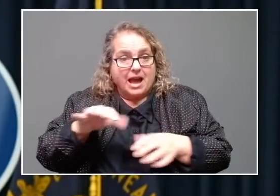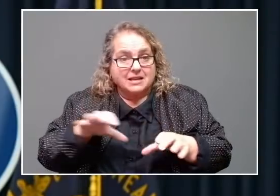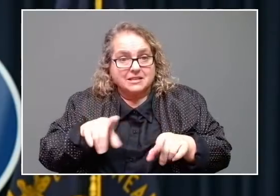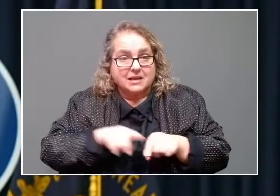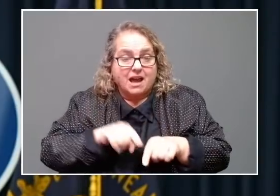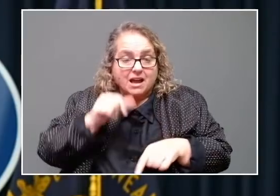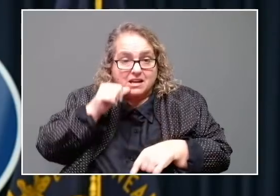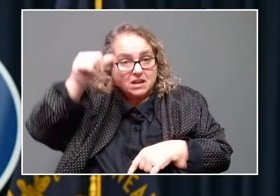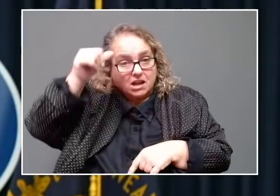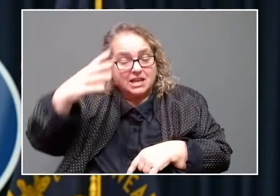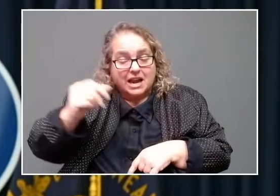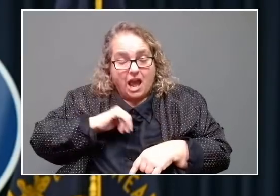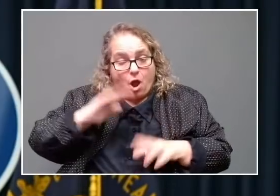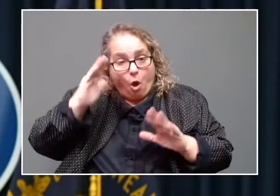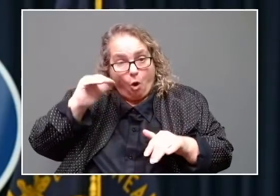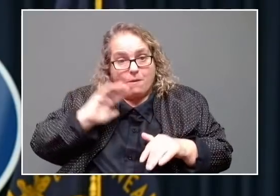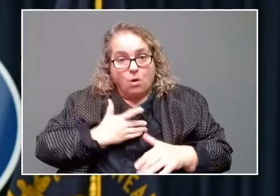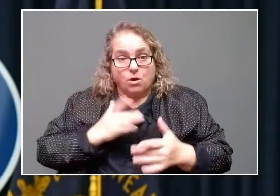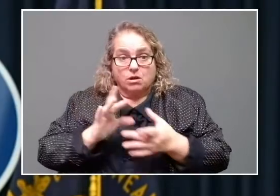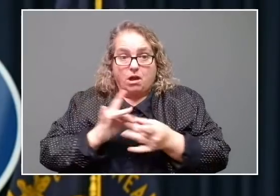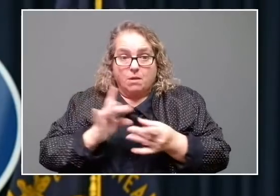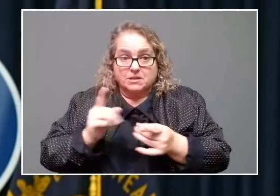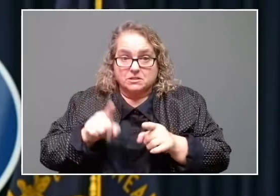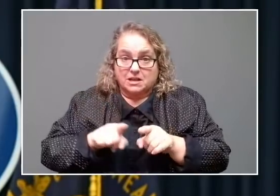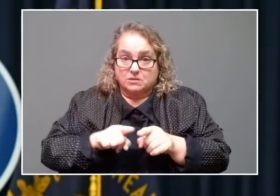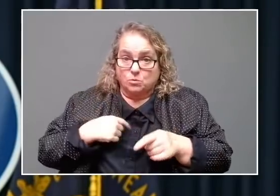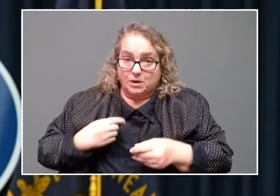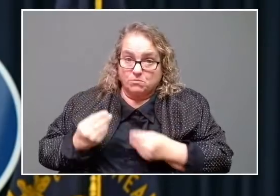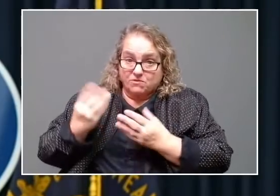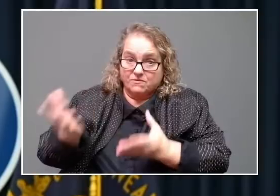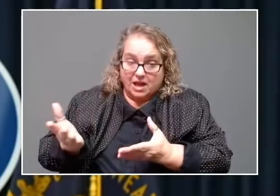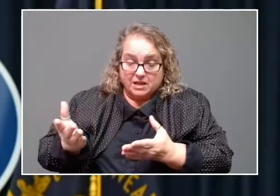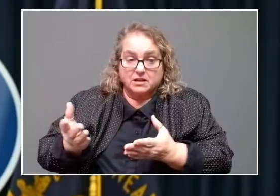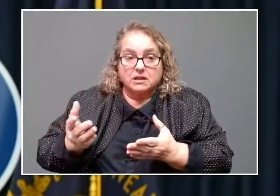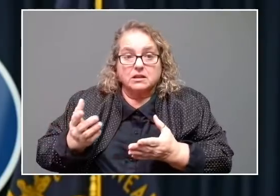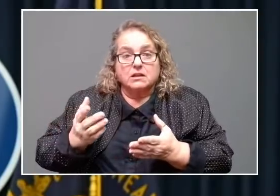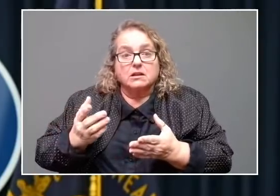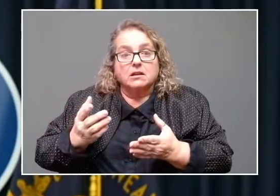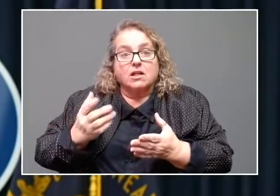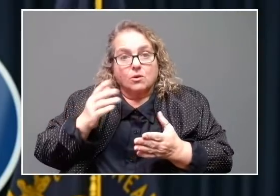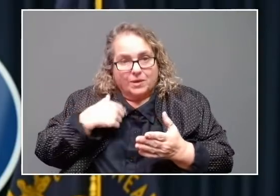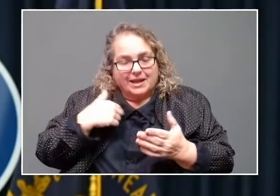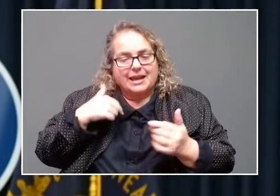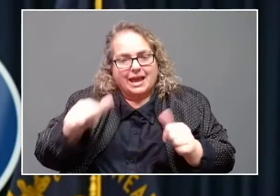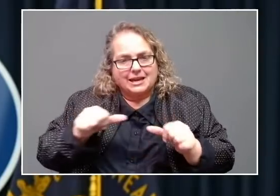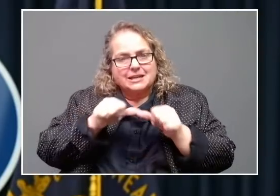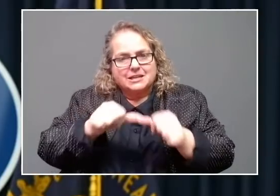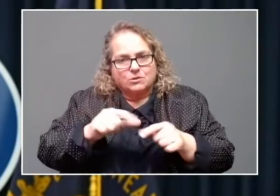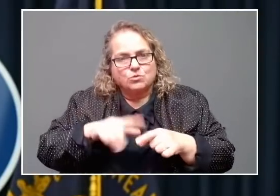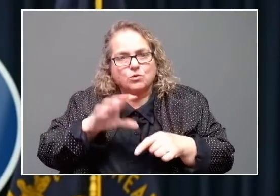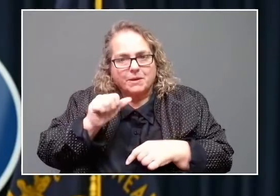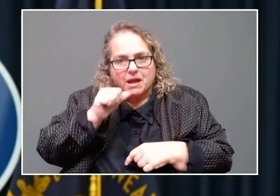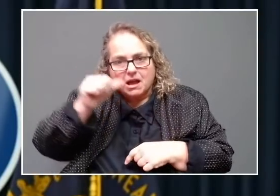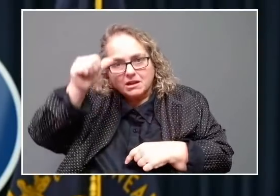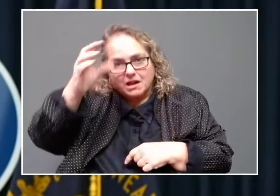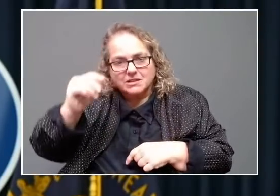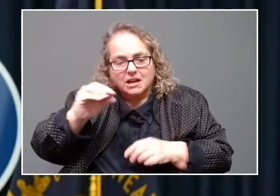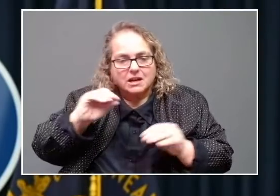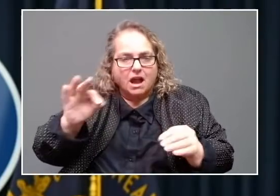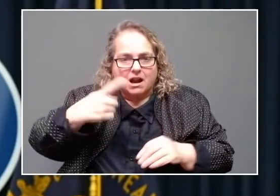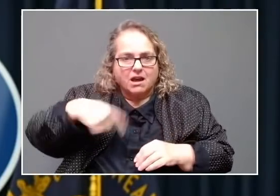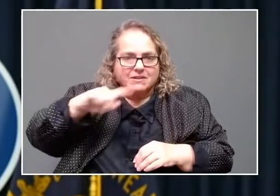the comments that we provide while taking whatever steps we can continue to be adults, and none of us sound like the former governor.